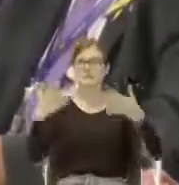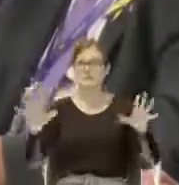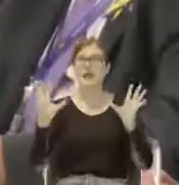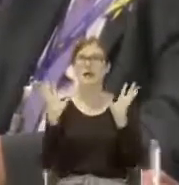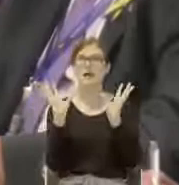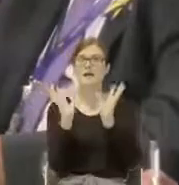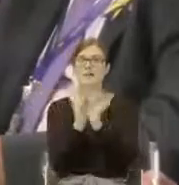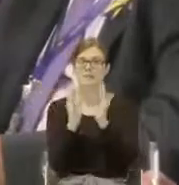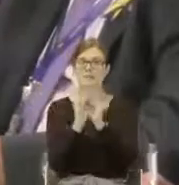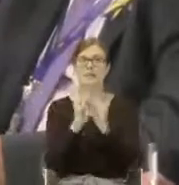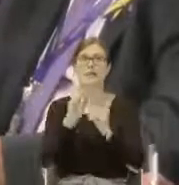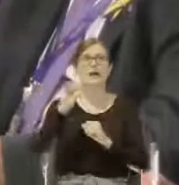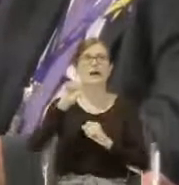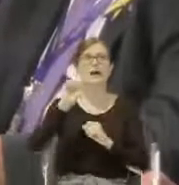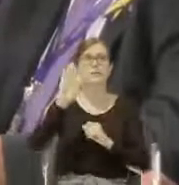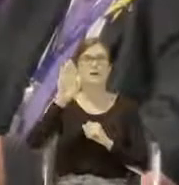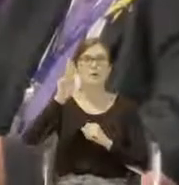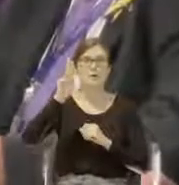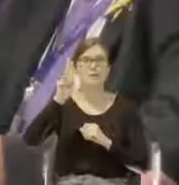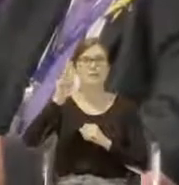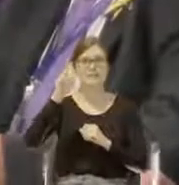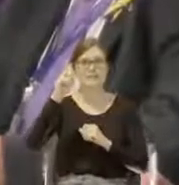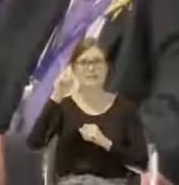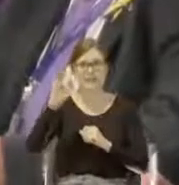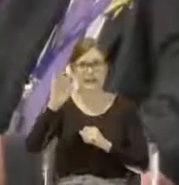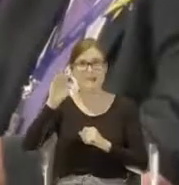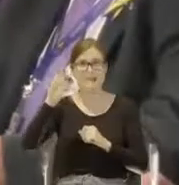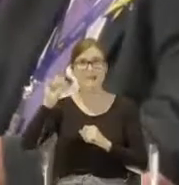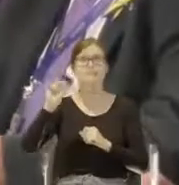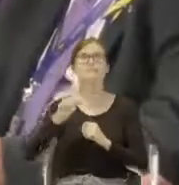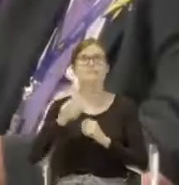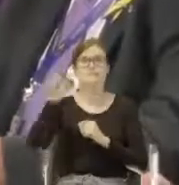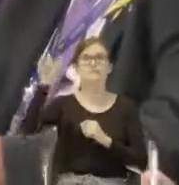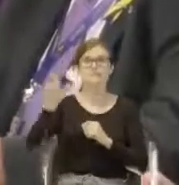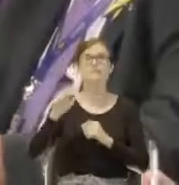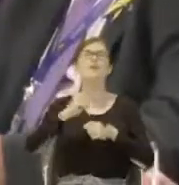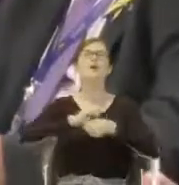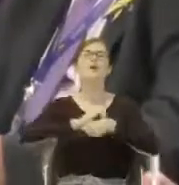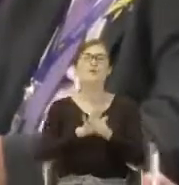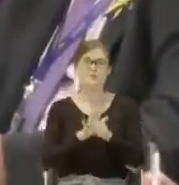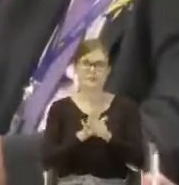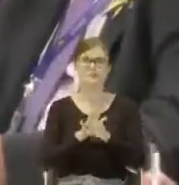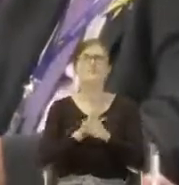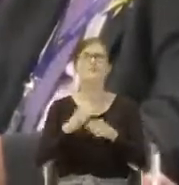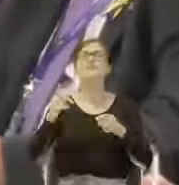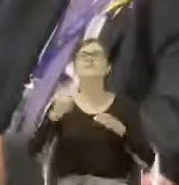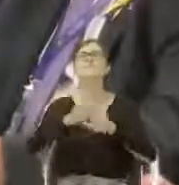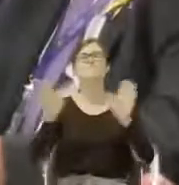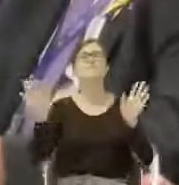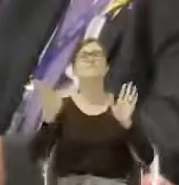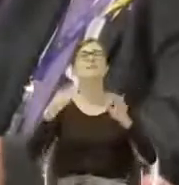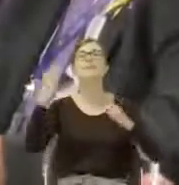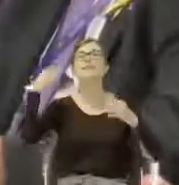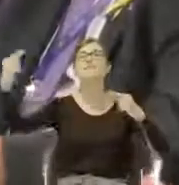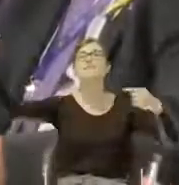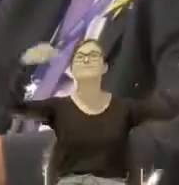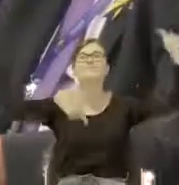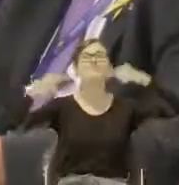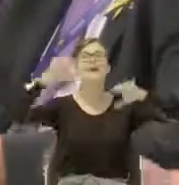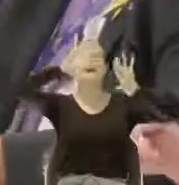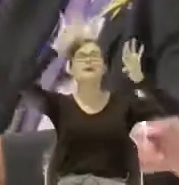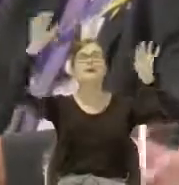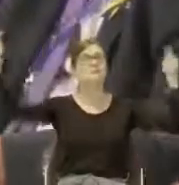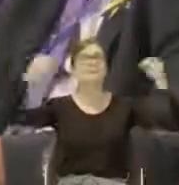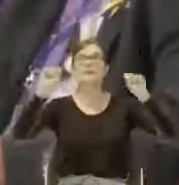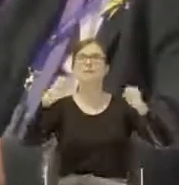back here when we launched the Abu Dhabi Declared Action, a compilation of 24 agreed actions